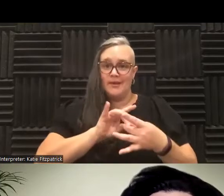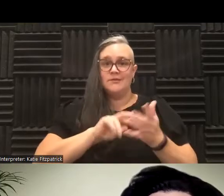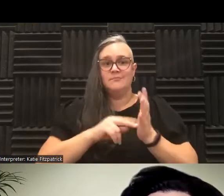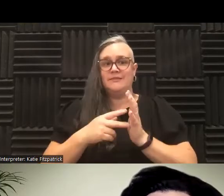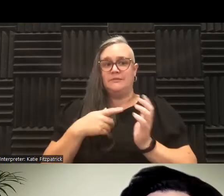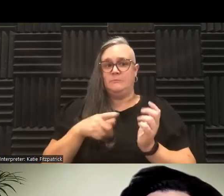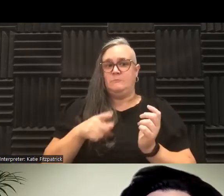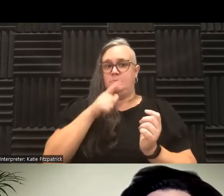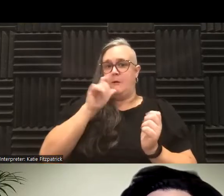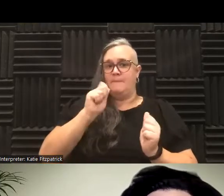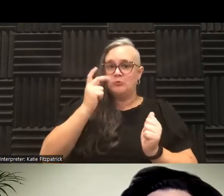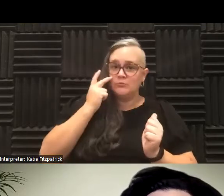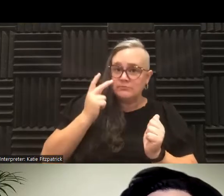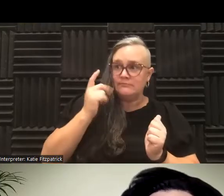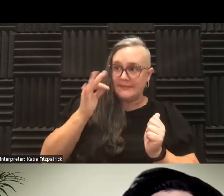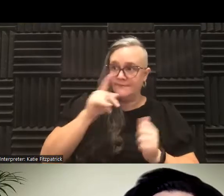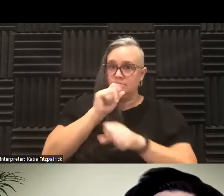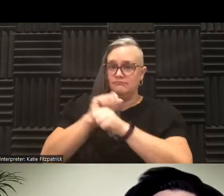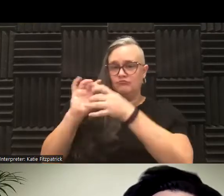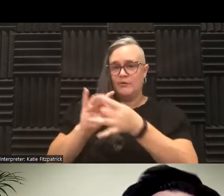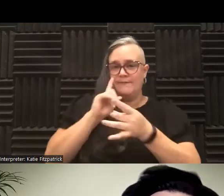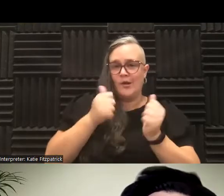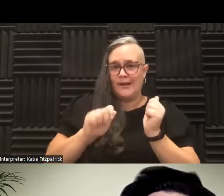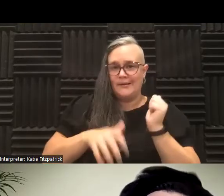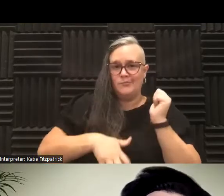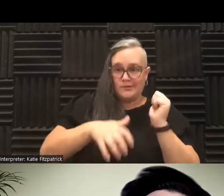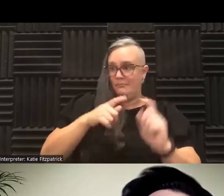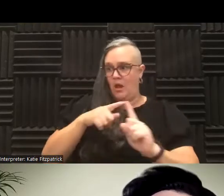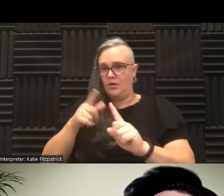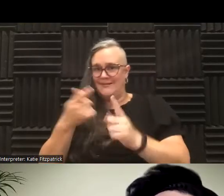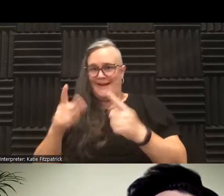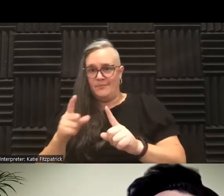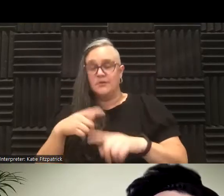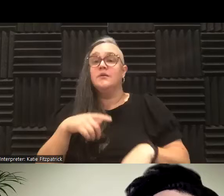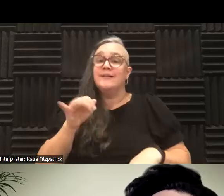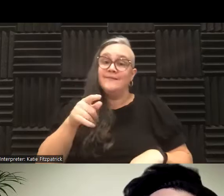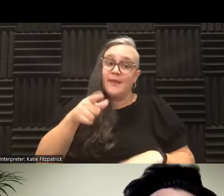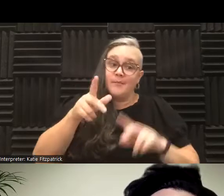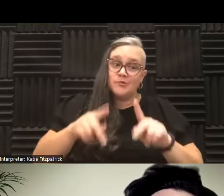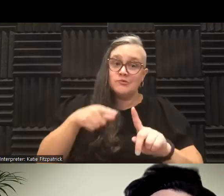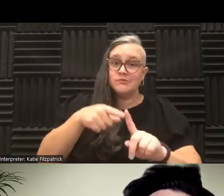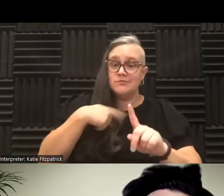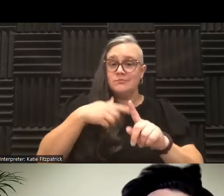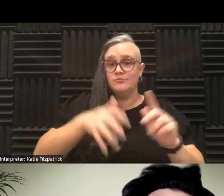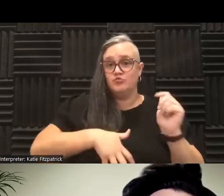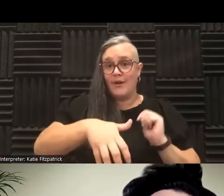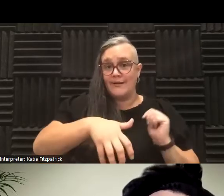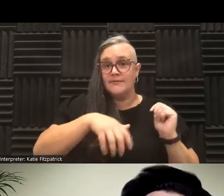determine. So this really is for anyone who may have been pregnant or recently